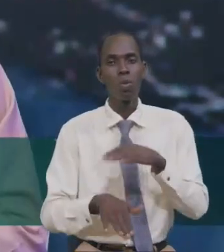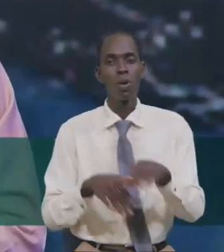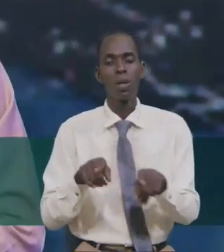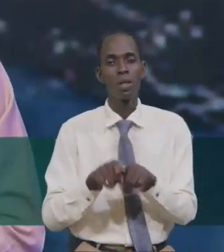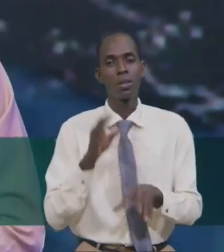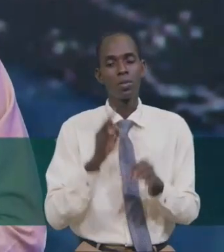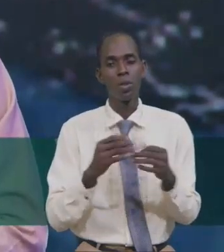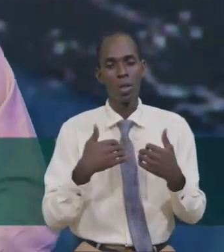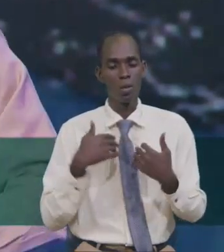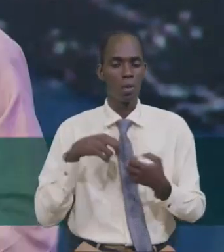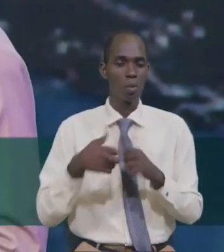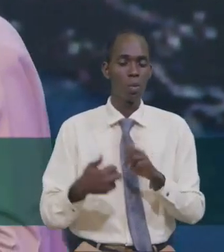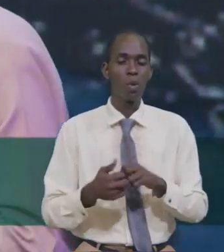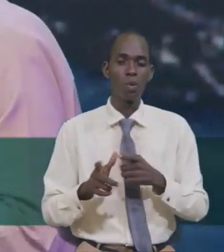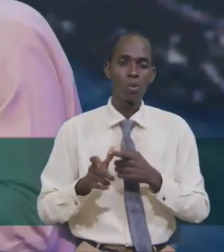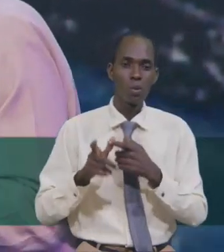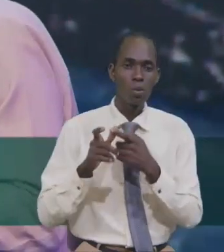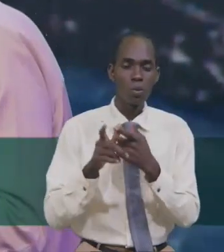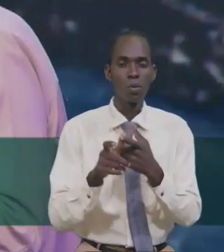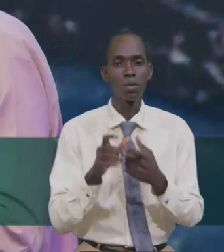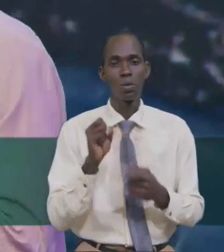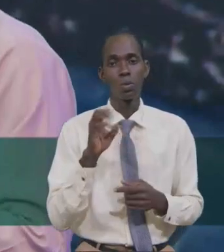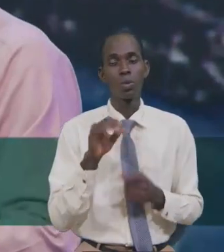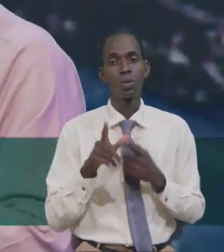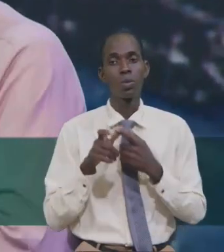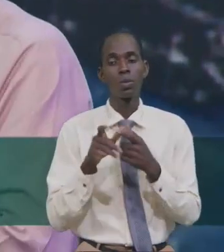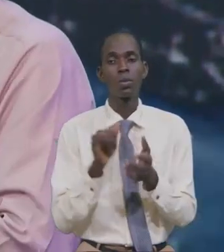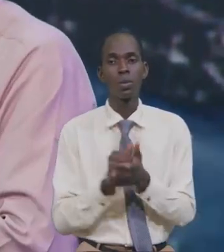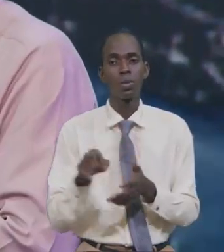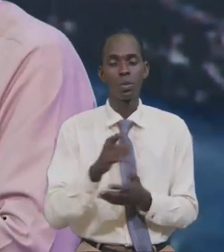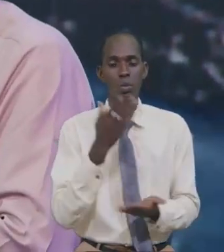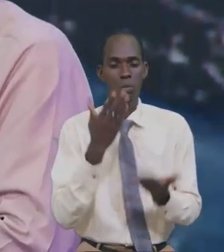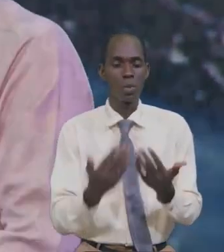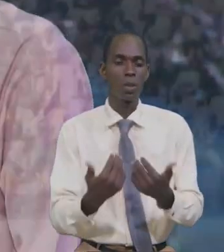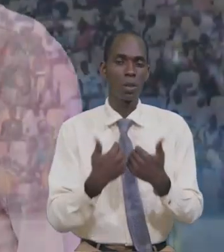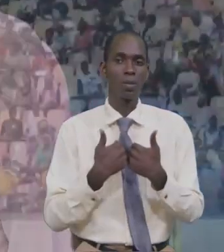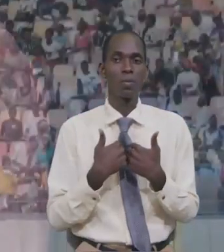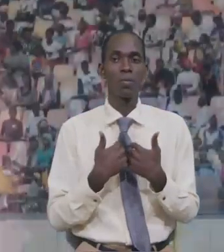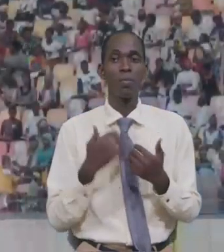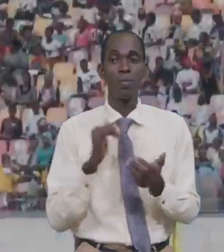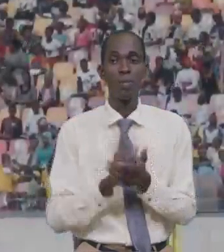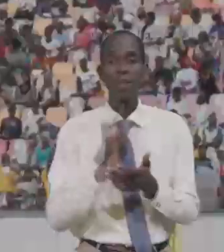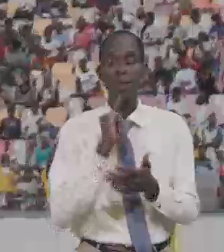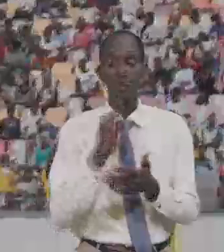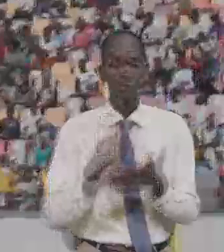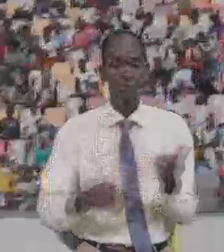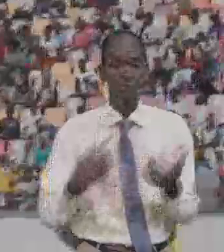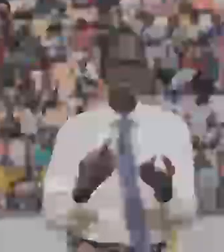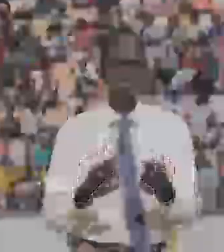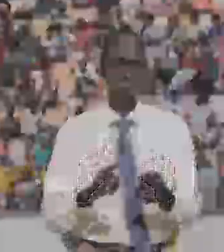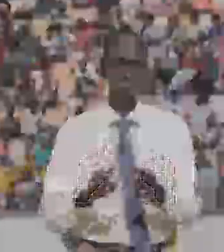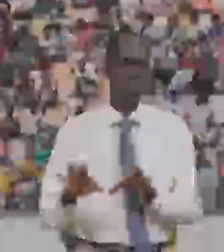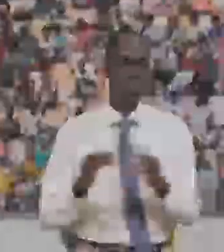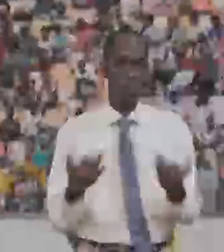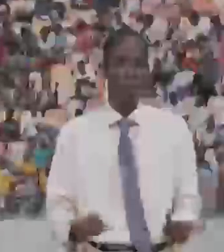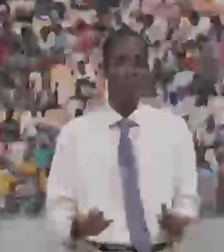come to today, that we can take up this challenge and understand that life